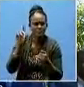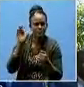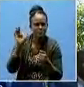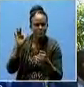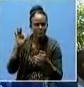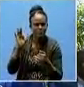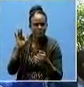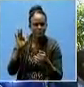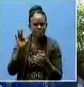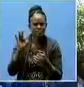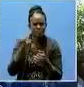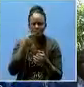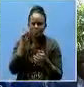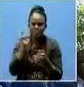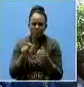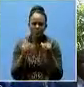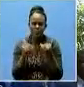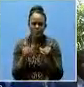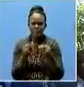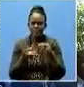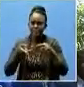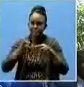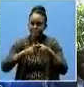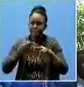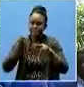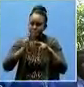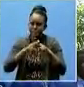has tremendously been increased